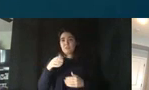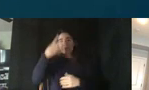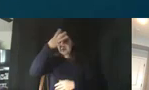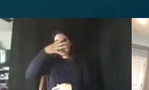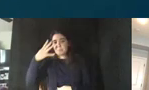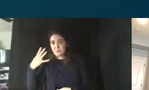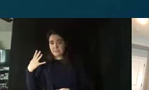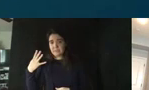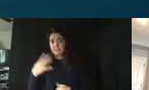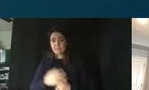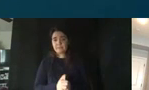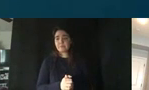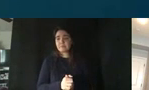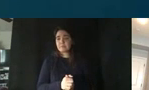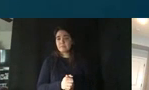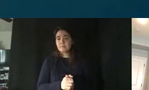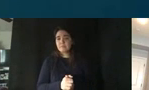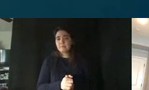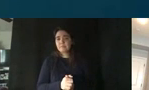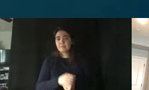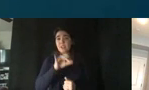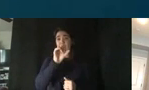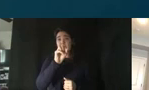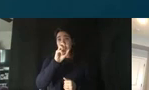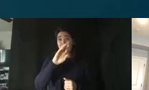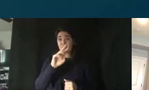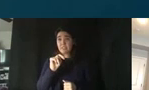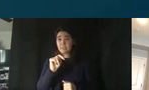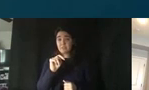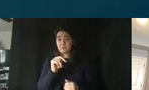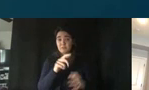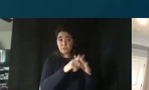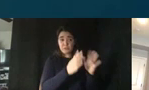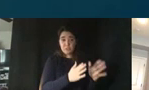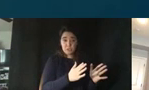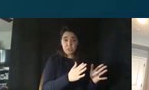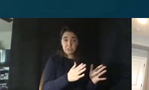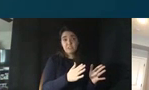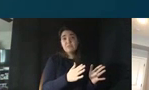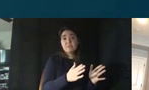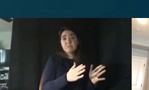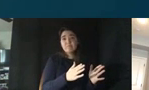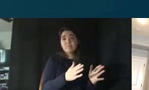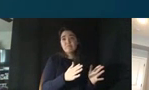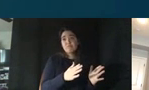a Syrian refugee is no different from an immigrant crossing the border